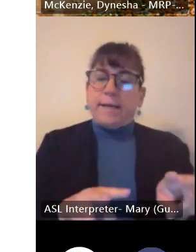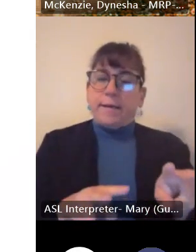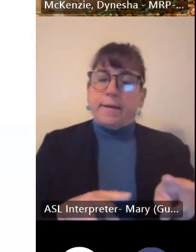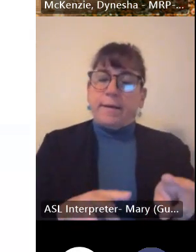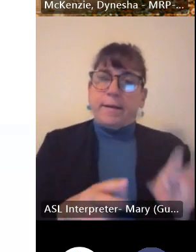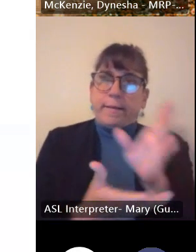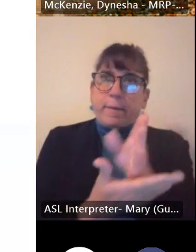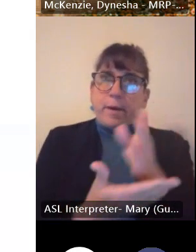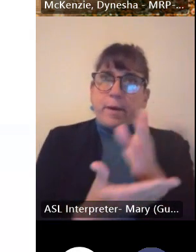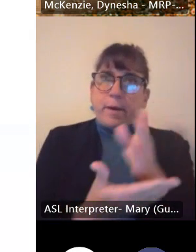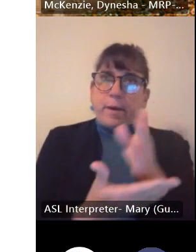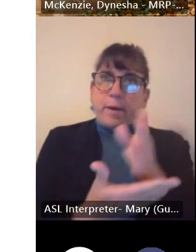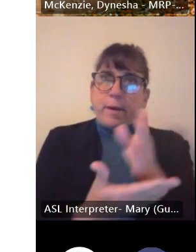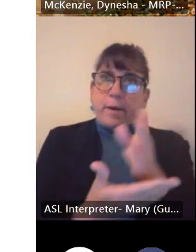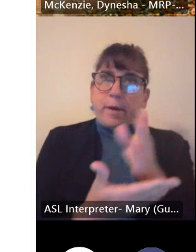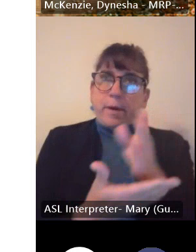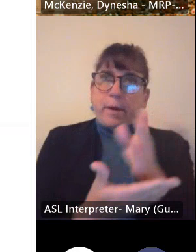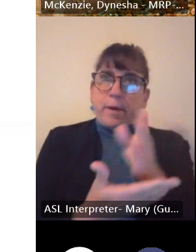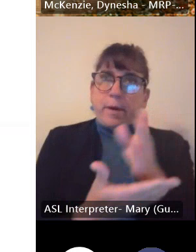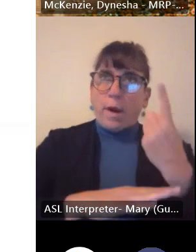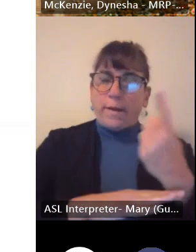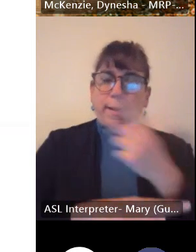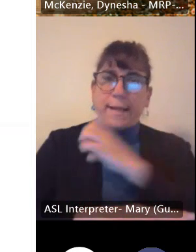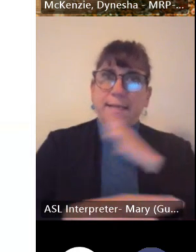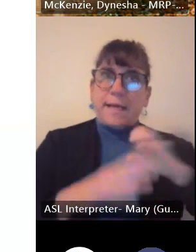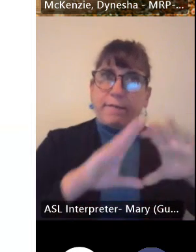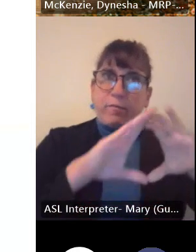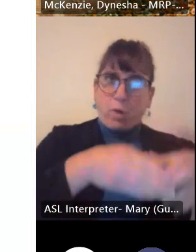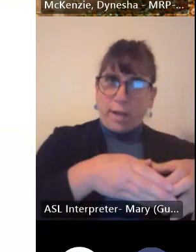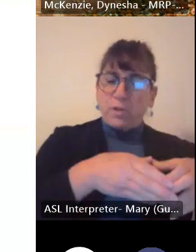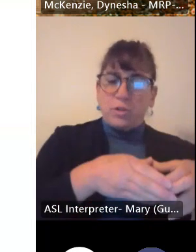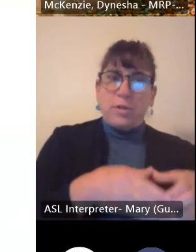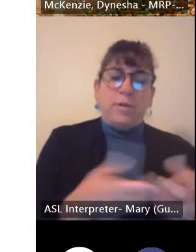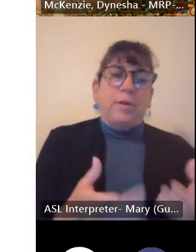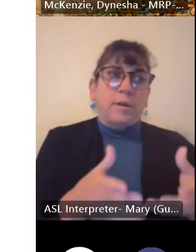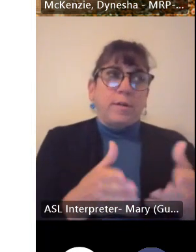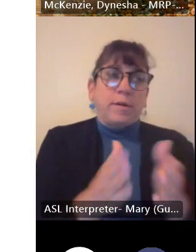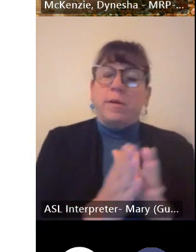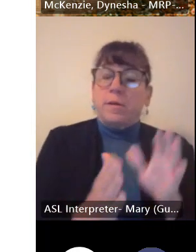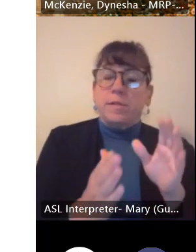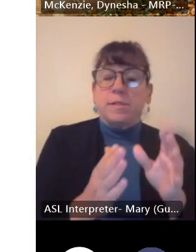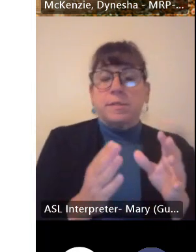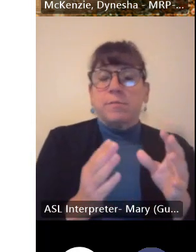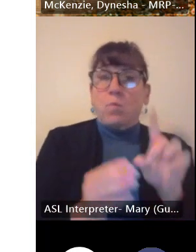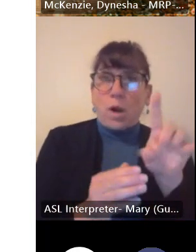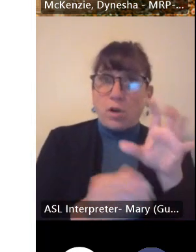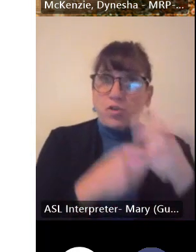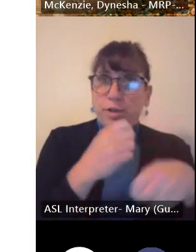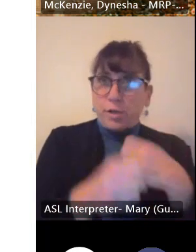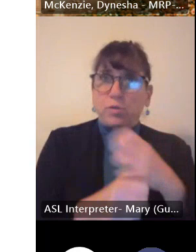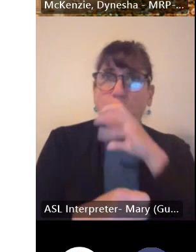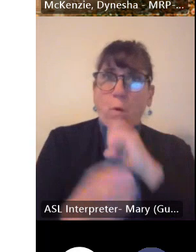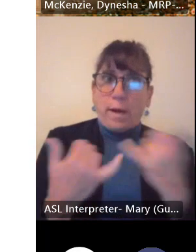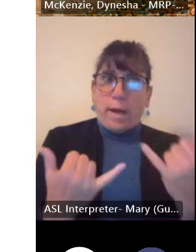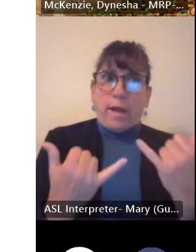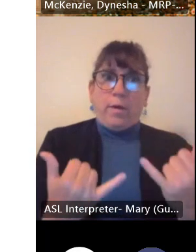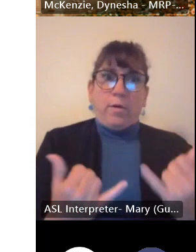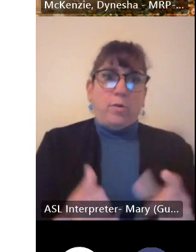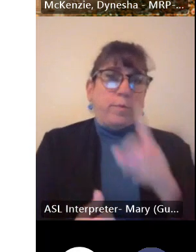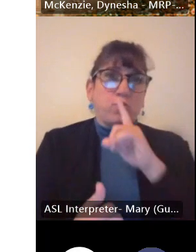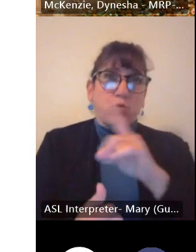request. So about just over 100 years old, that's where our current process came about. It's designed to make sure that the